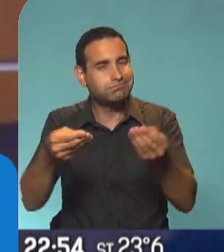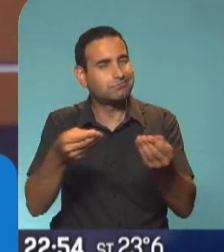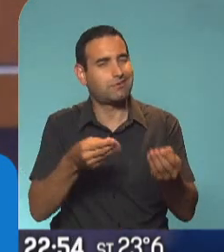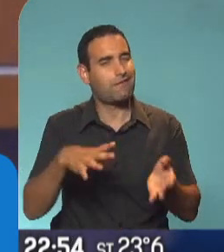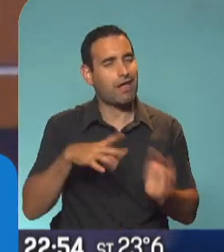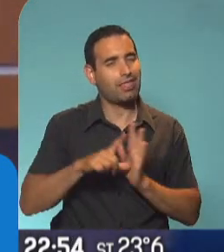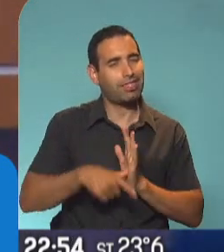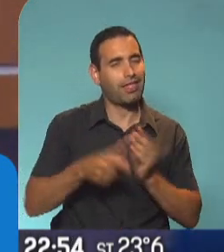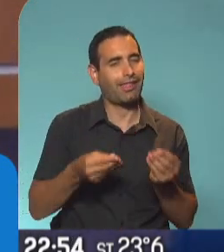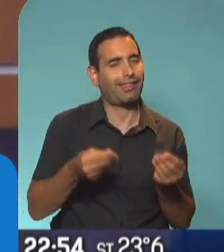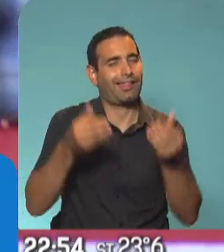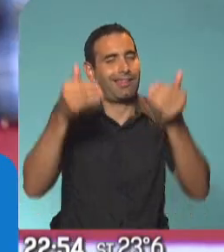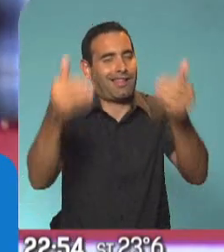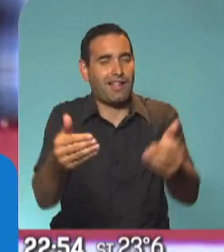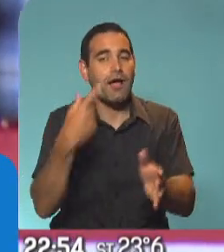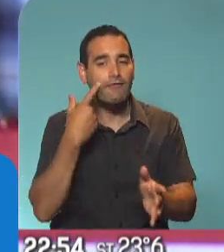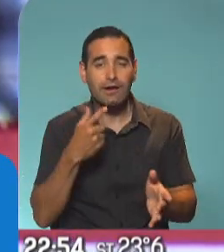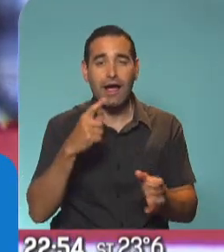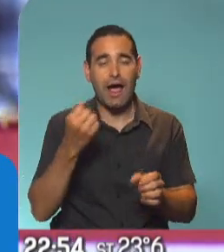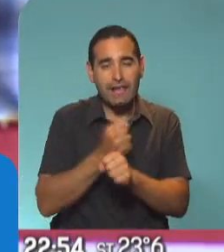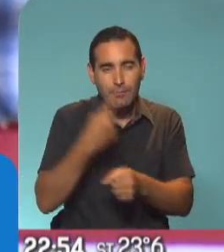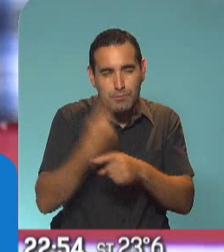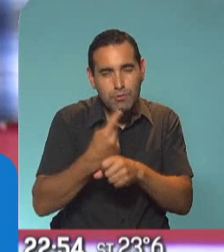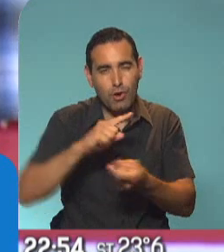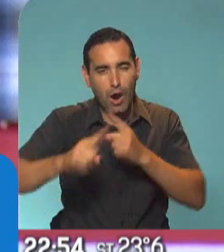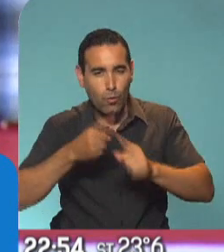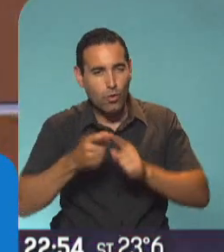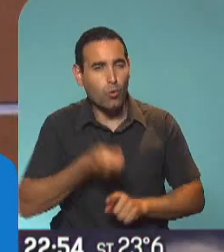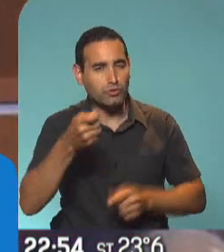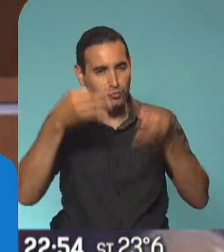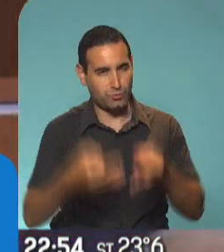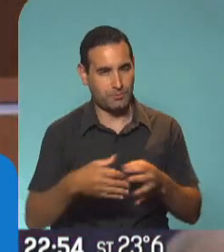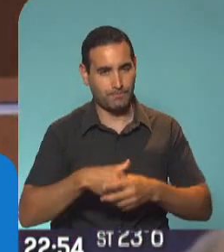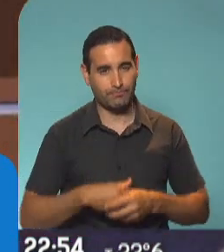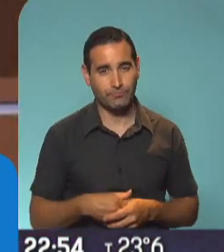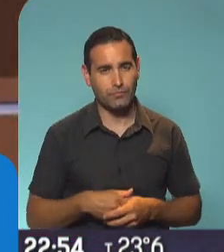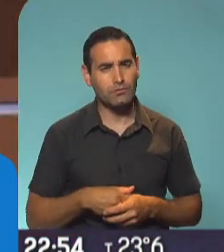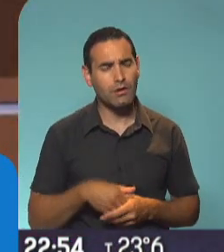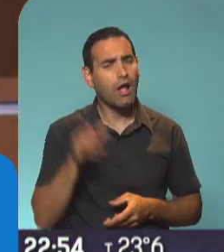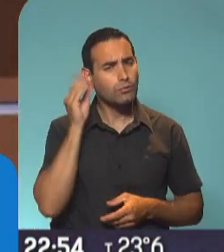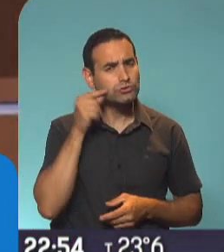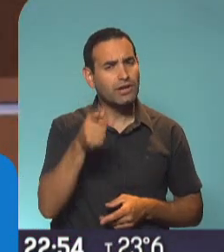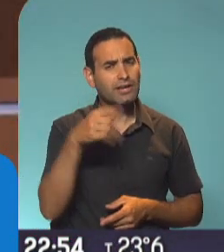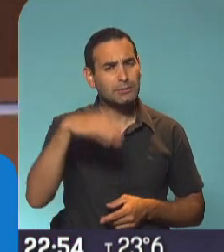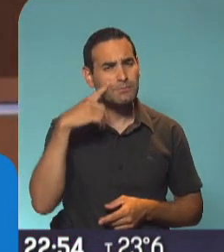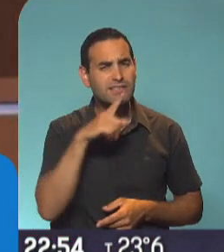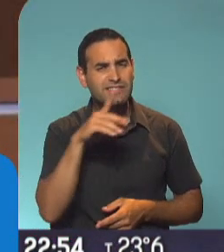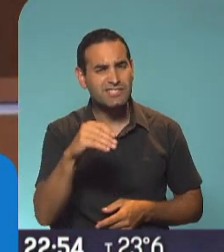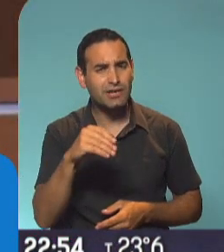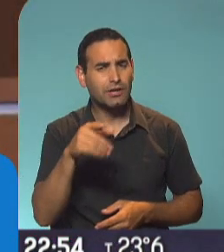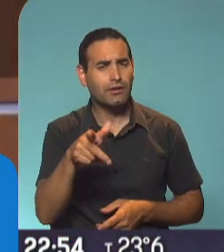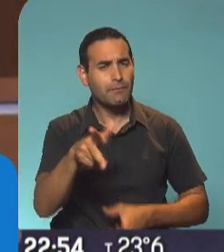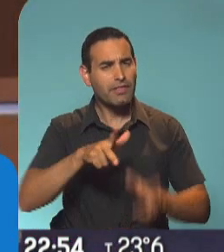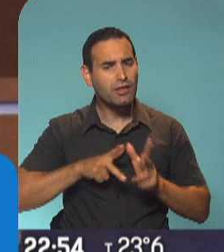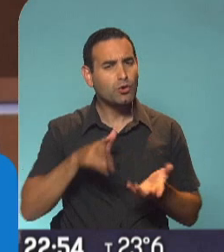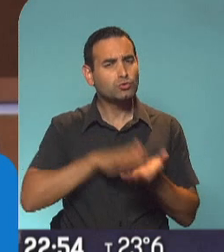Senado hasta que se pueda acordar con los republicanos reglas para un juicio imparcial. I heard some of what Mitch McConnell said today, and it